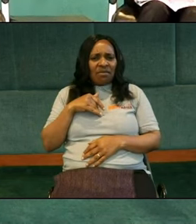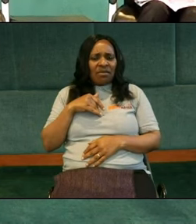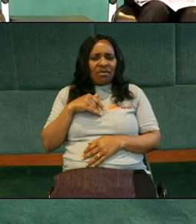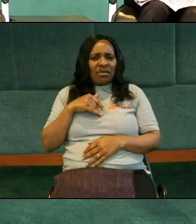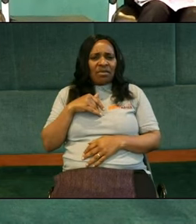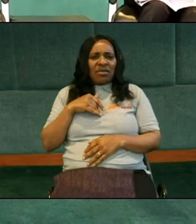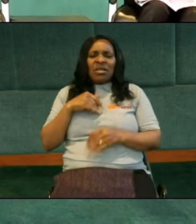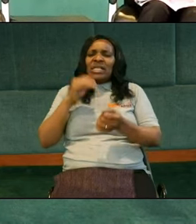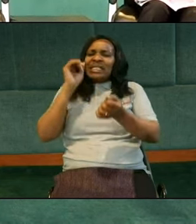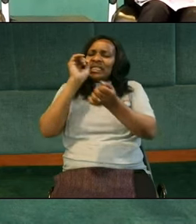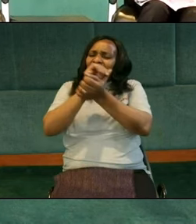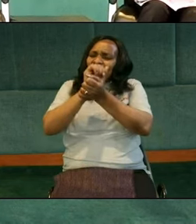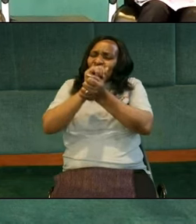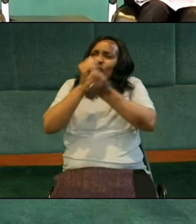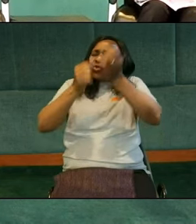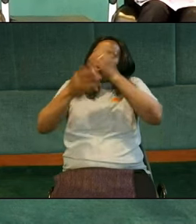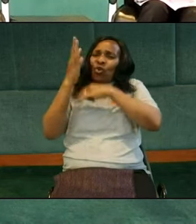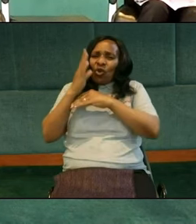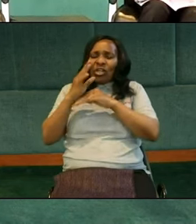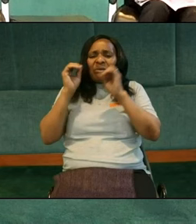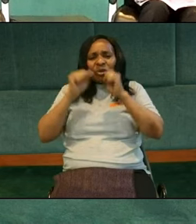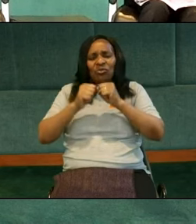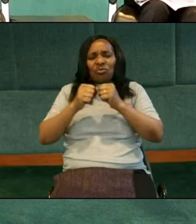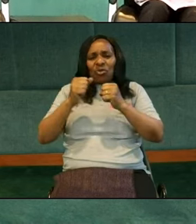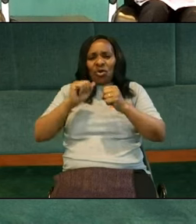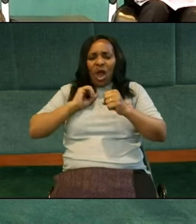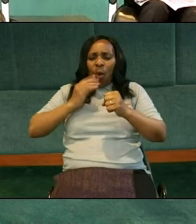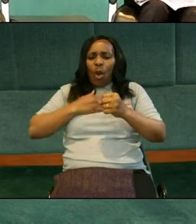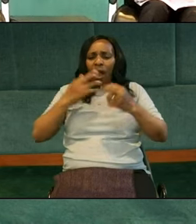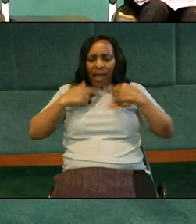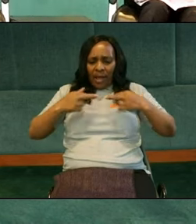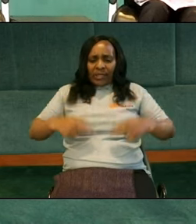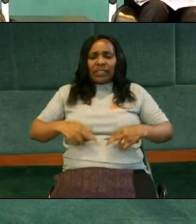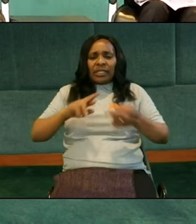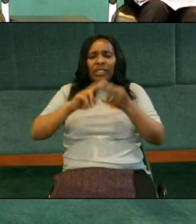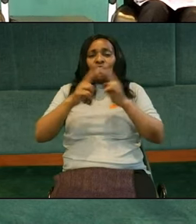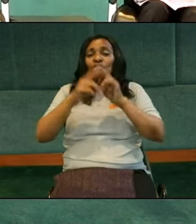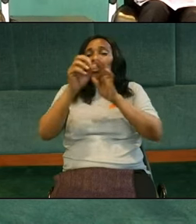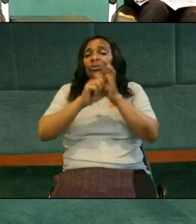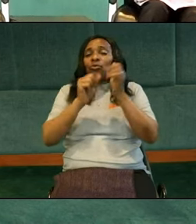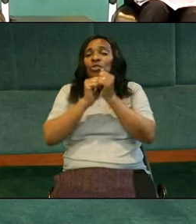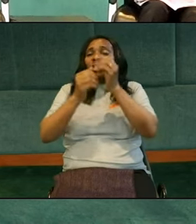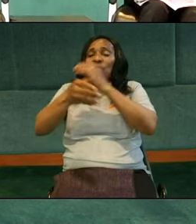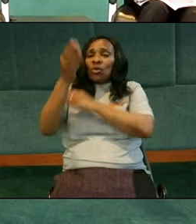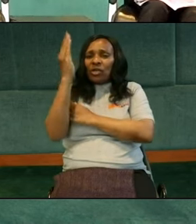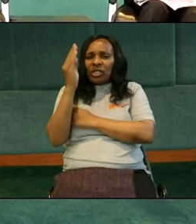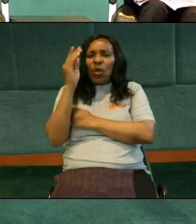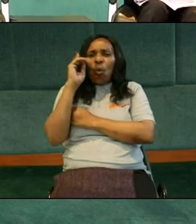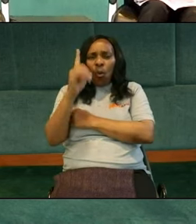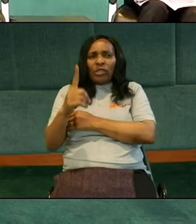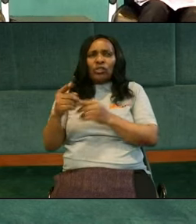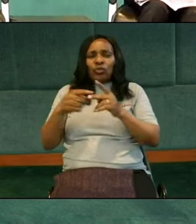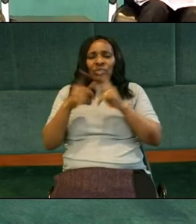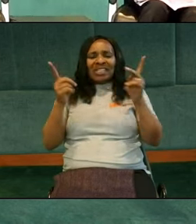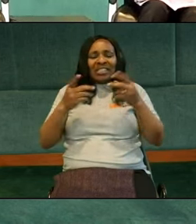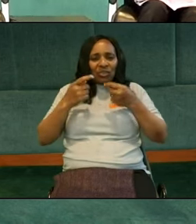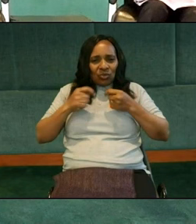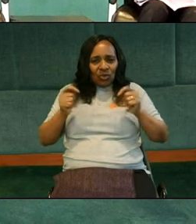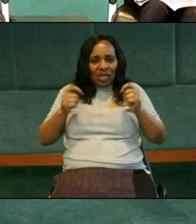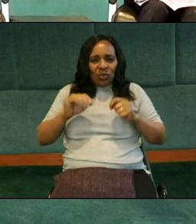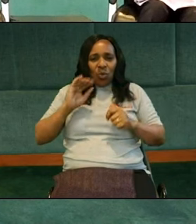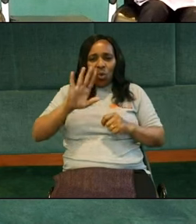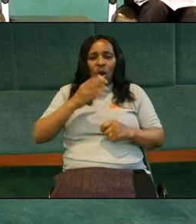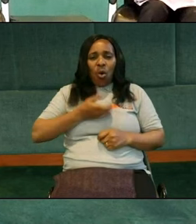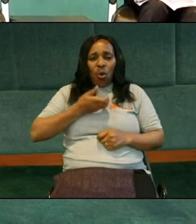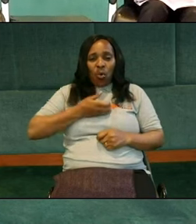absolute discipline to God results in a healthy relationship with God. Because once you start trying your own